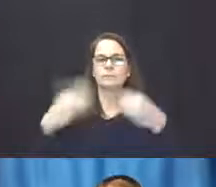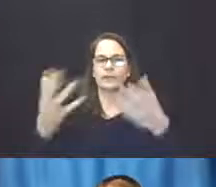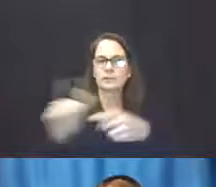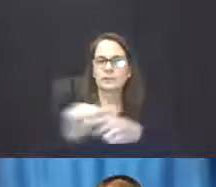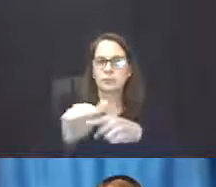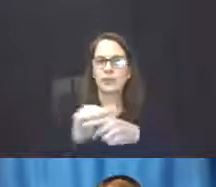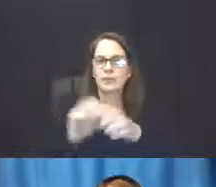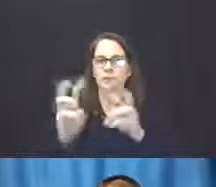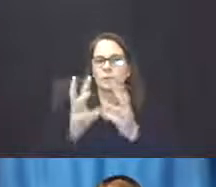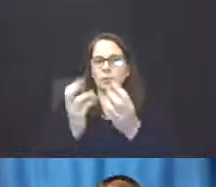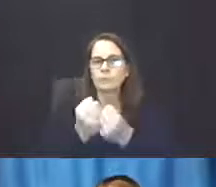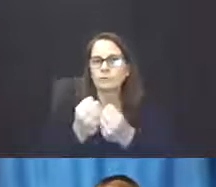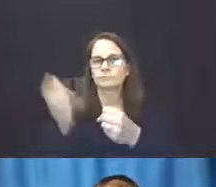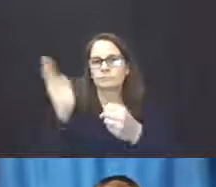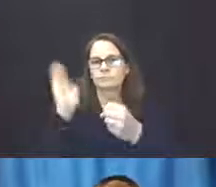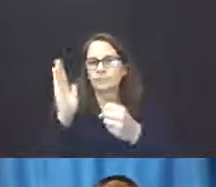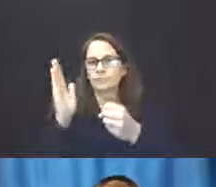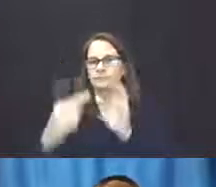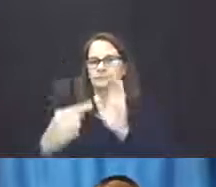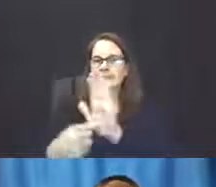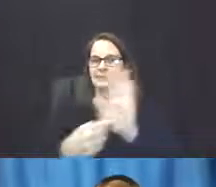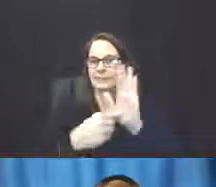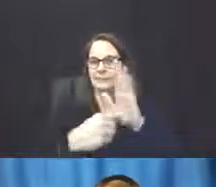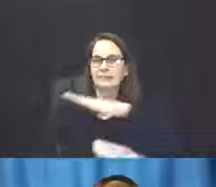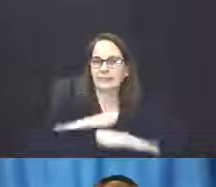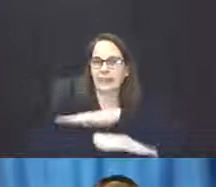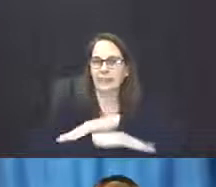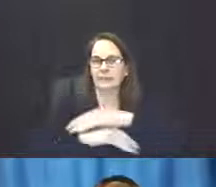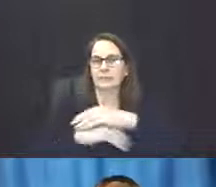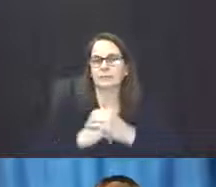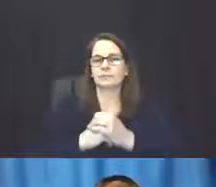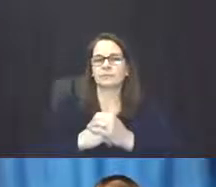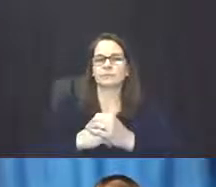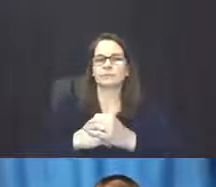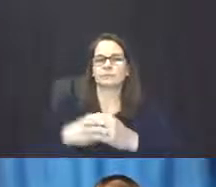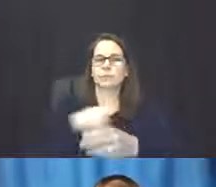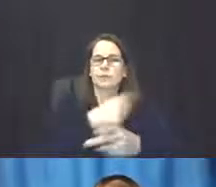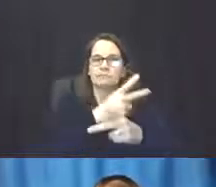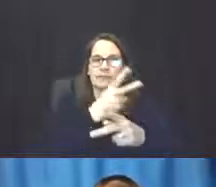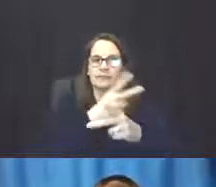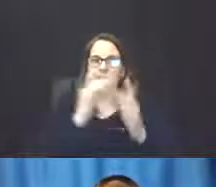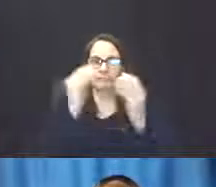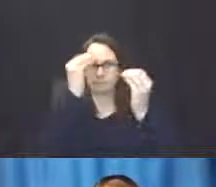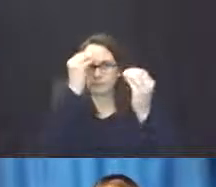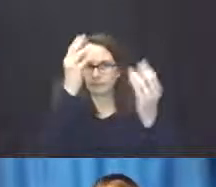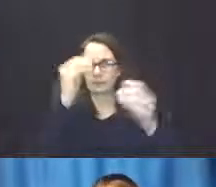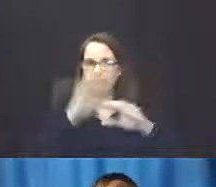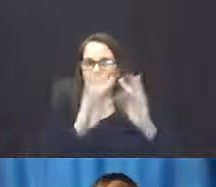The last one is the outreach, which is to provide training and workshops and presentations and